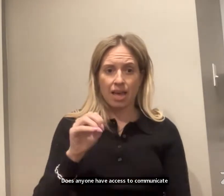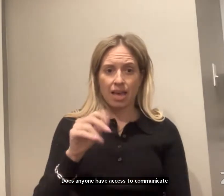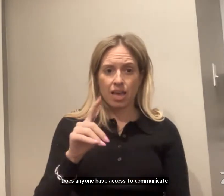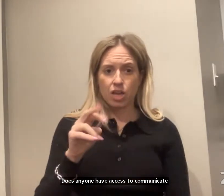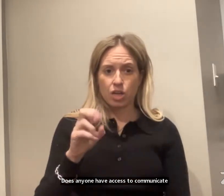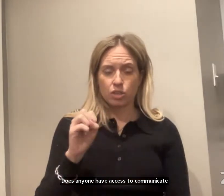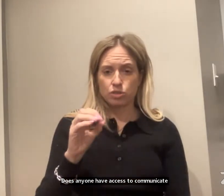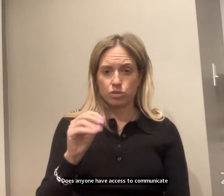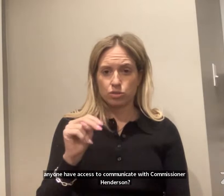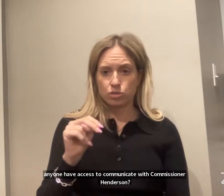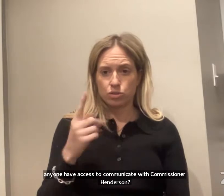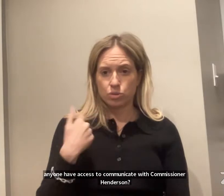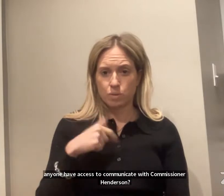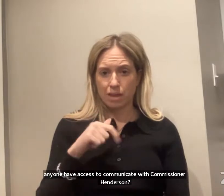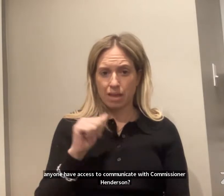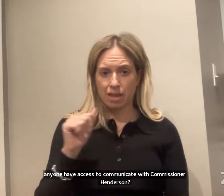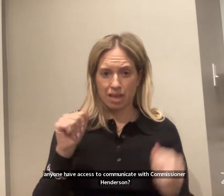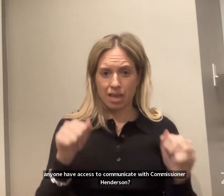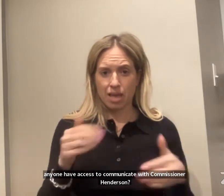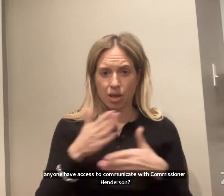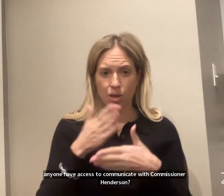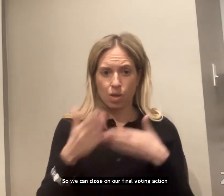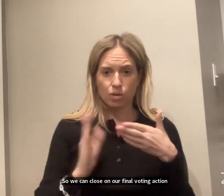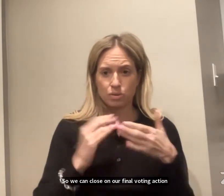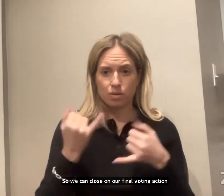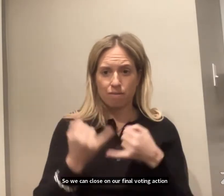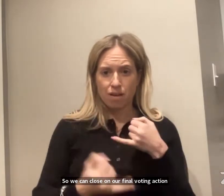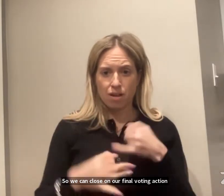final voting action item?